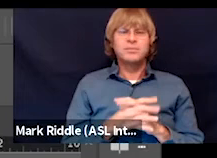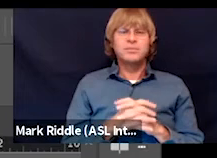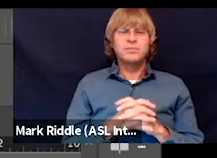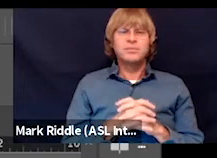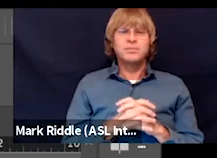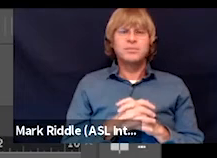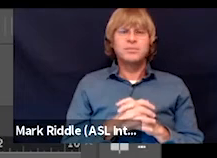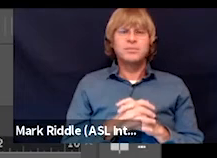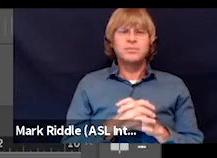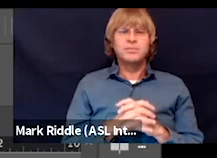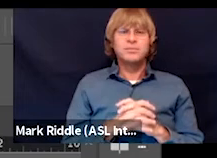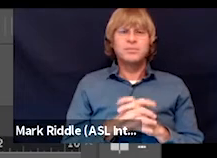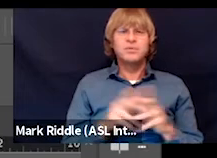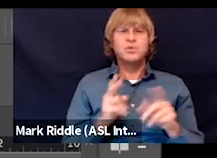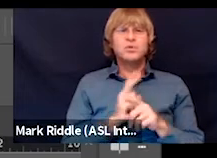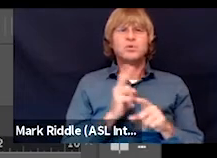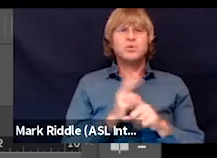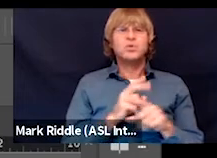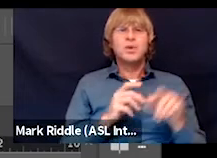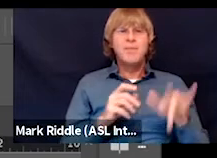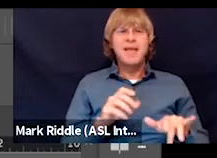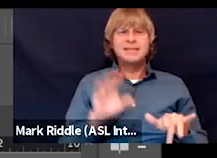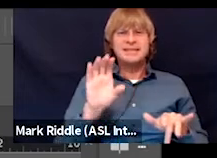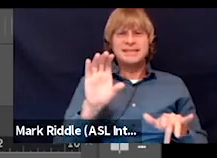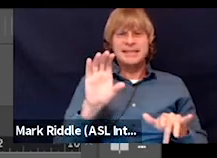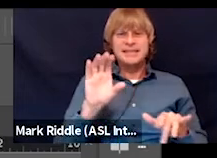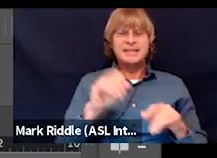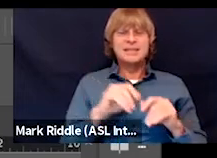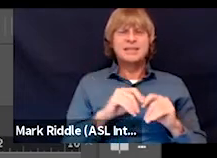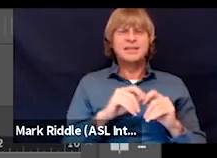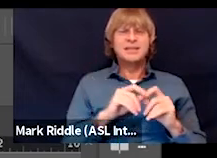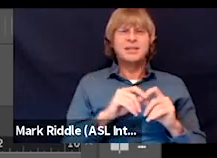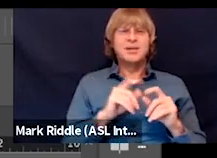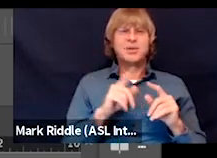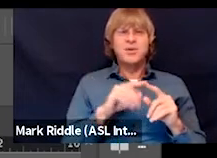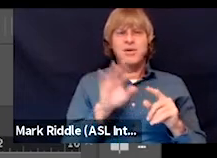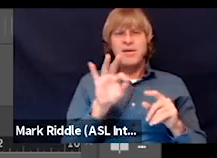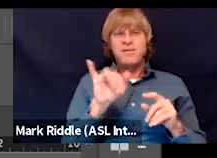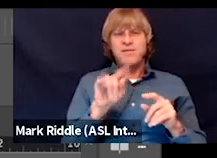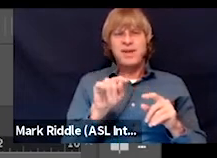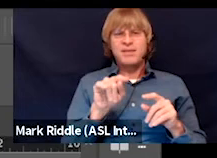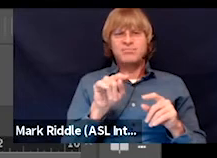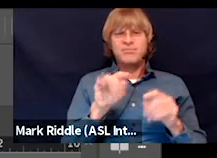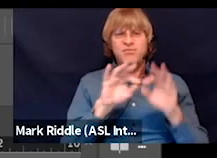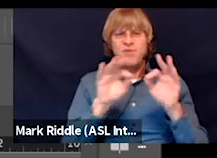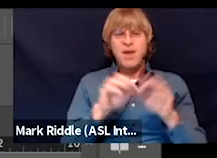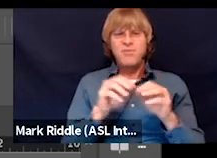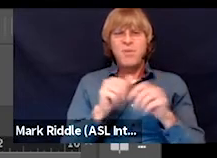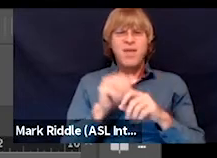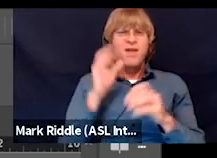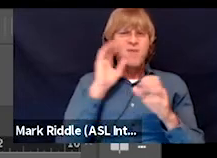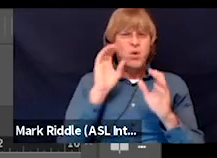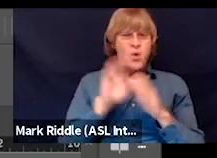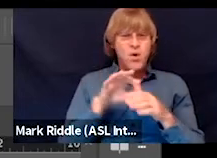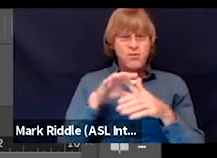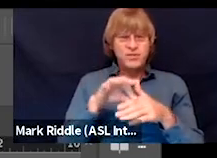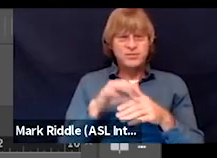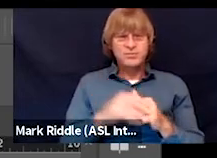You can also use that Command C to fit your frame to a content when you have a photo.